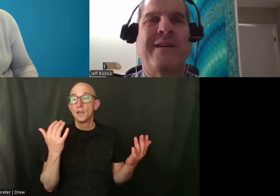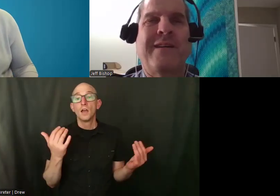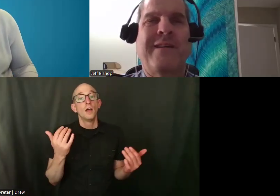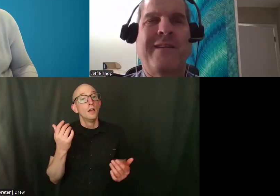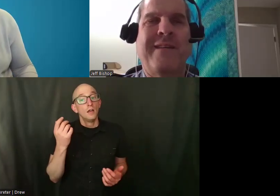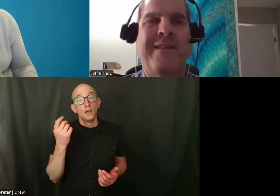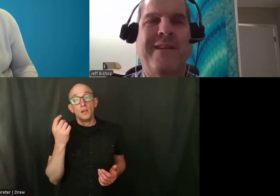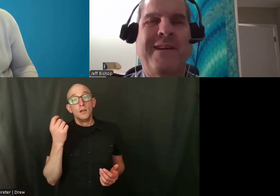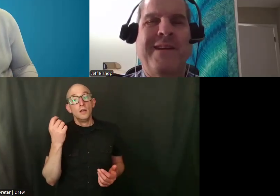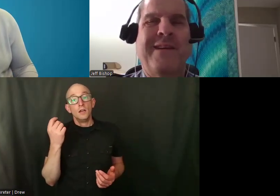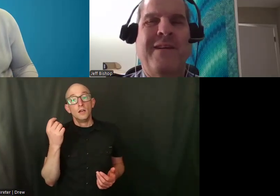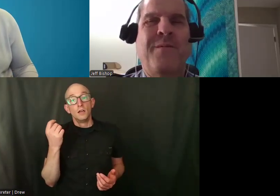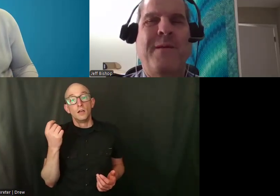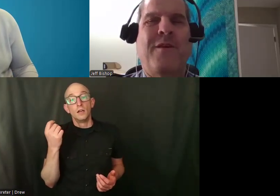letter.